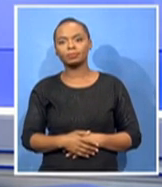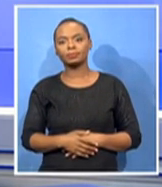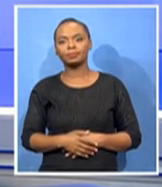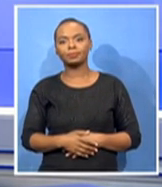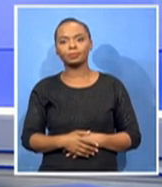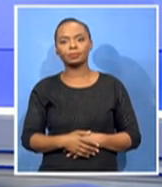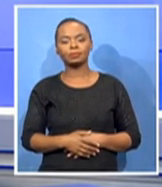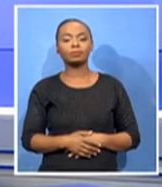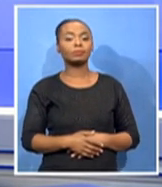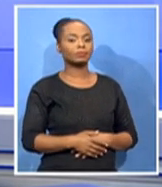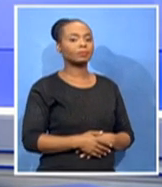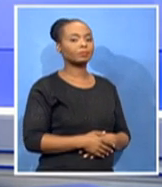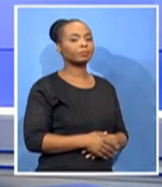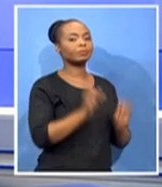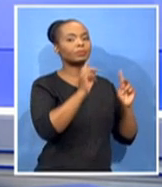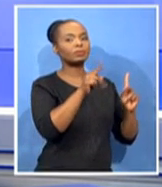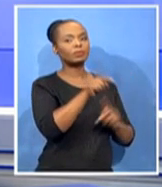death, has that been confirmed?